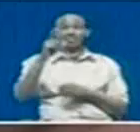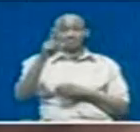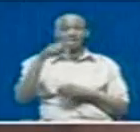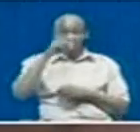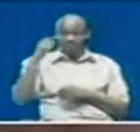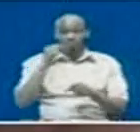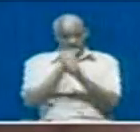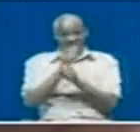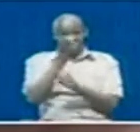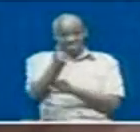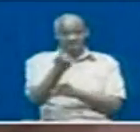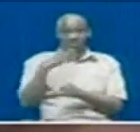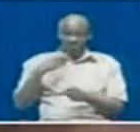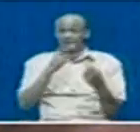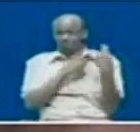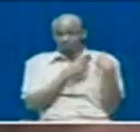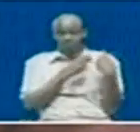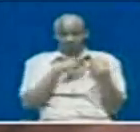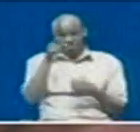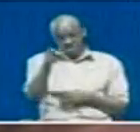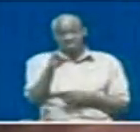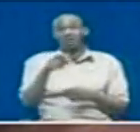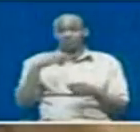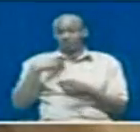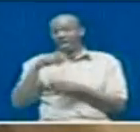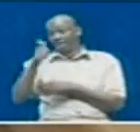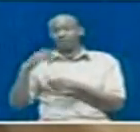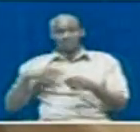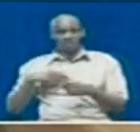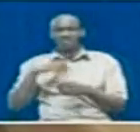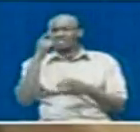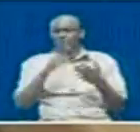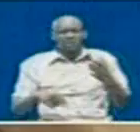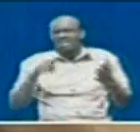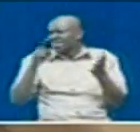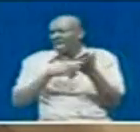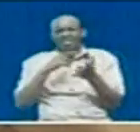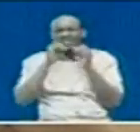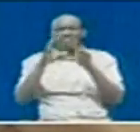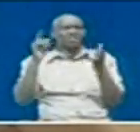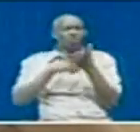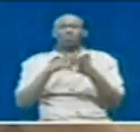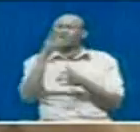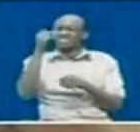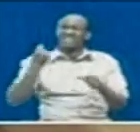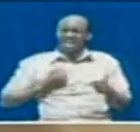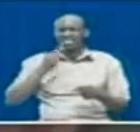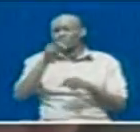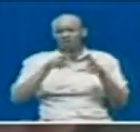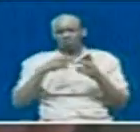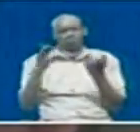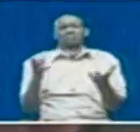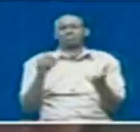of the recruitment agency responsible for Hope, Esther and the rest. And she sees nothing wrong with putting up 20 girls in a